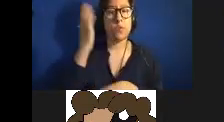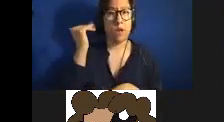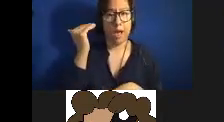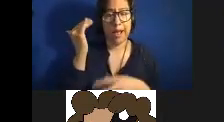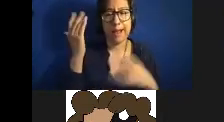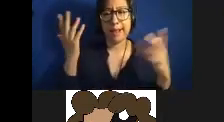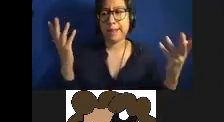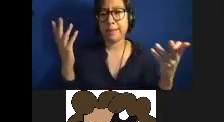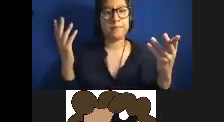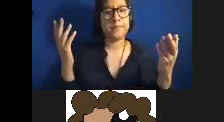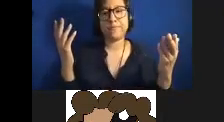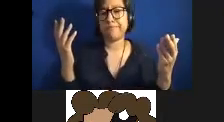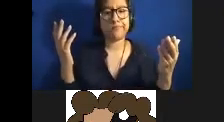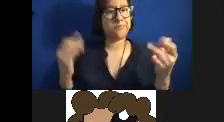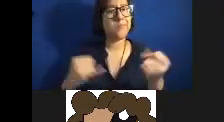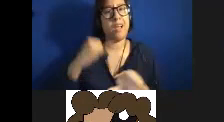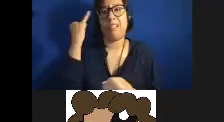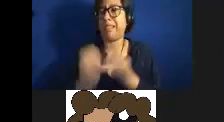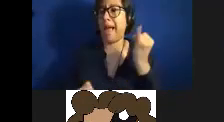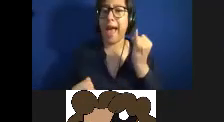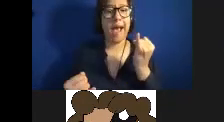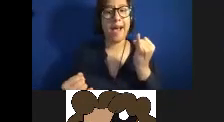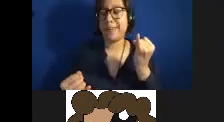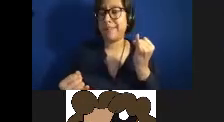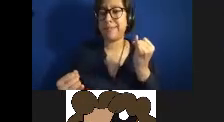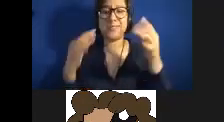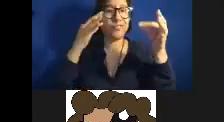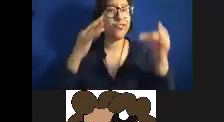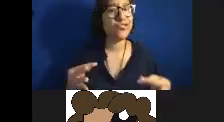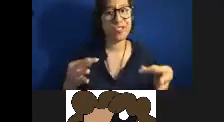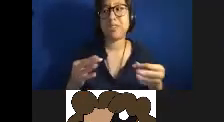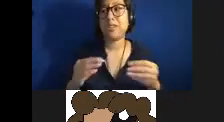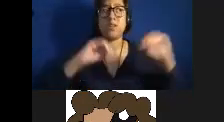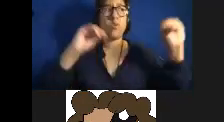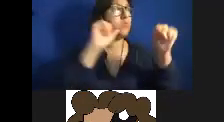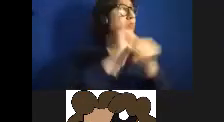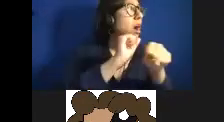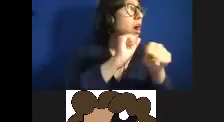when it's just a last resource. Like they can't find a job, they have nowhere to stay.